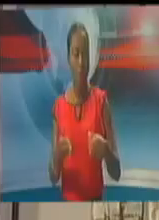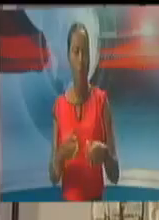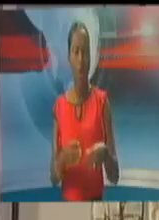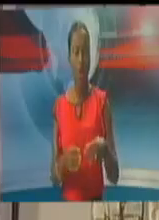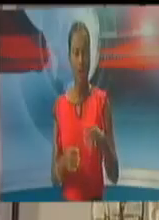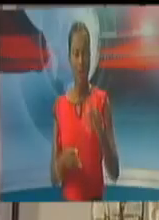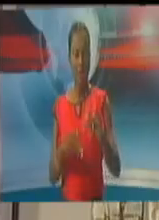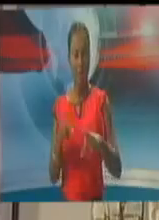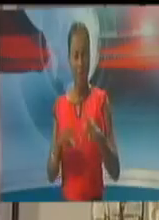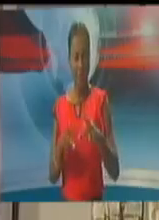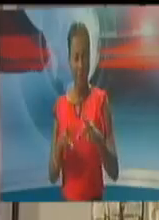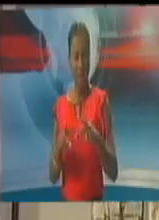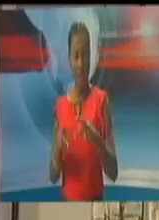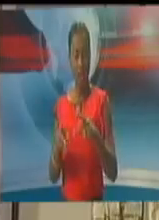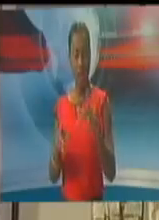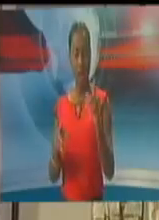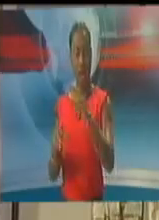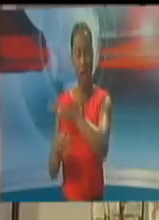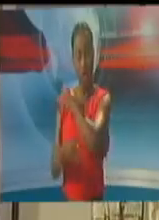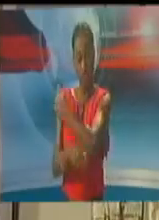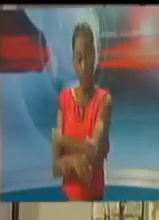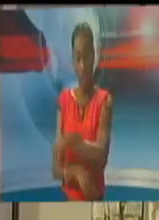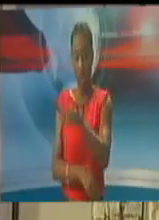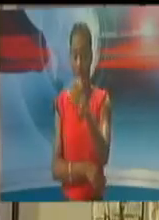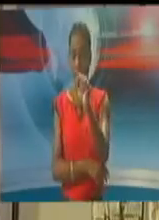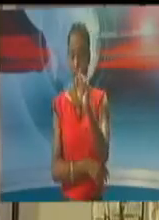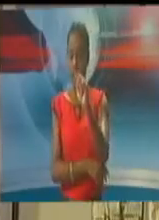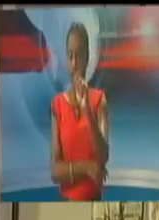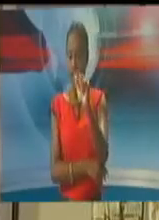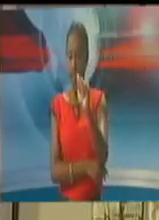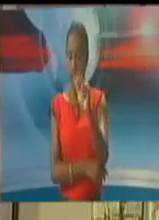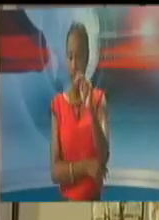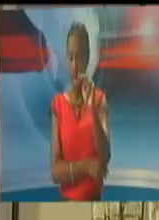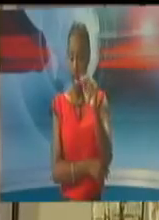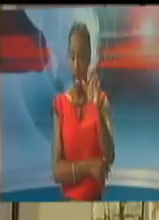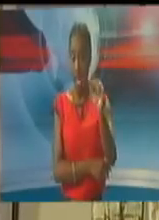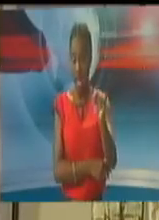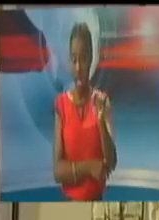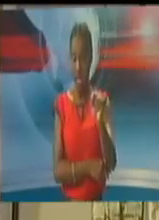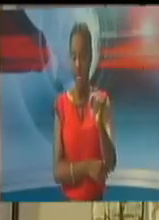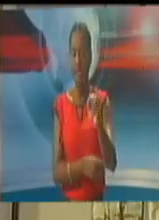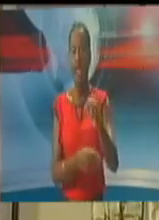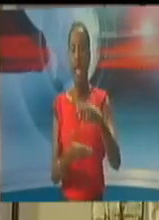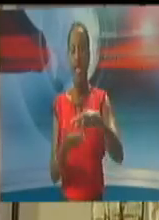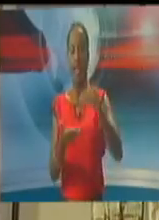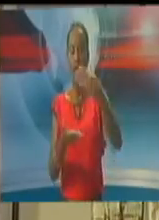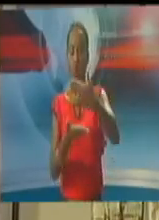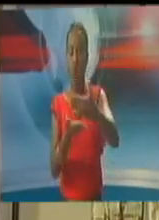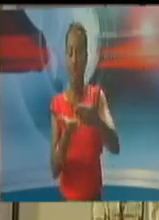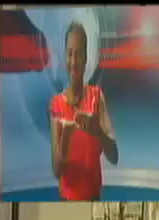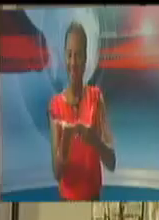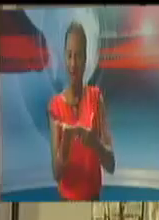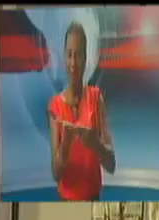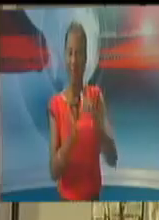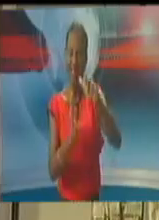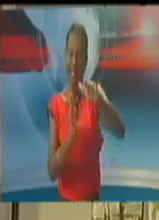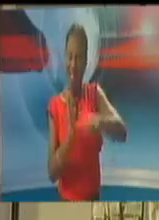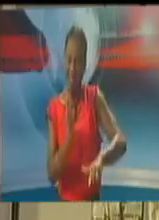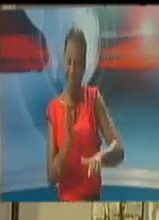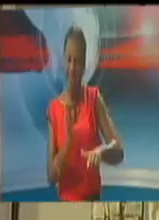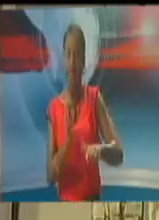750. And we said clearly that was done as part of our mental health decentralization